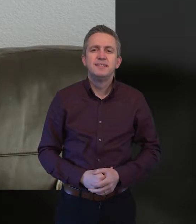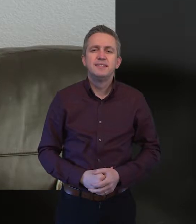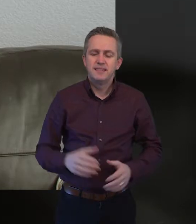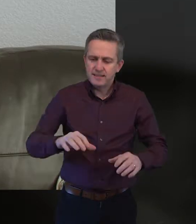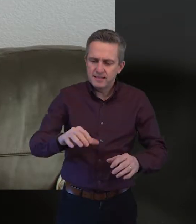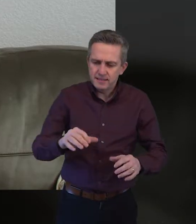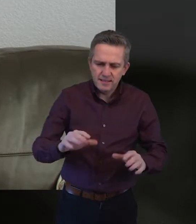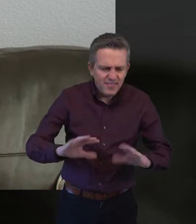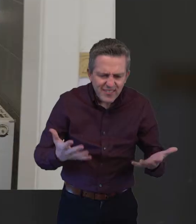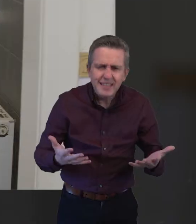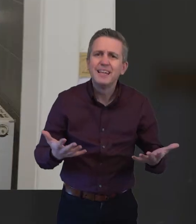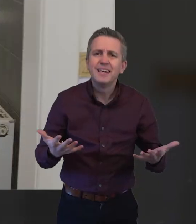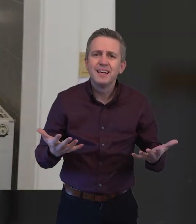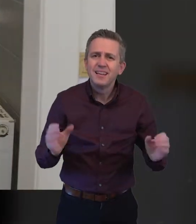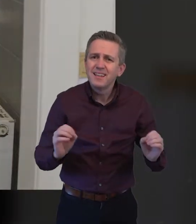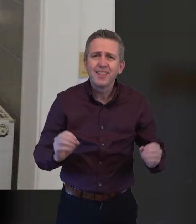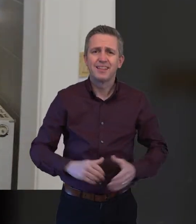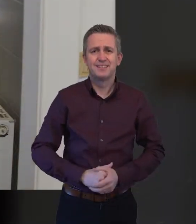Nada.